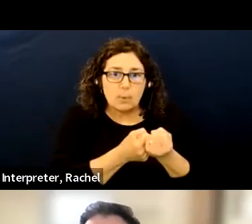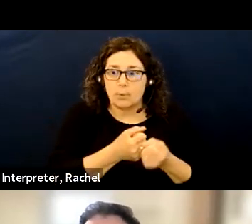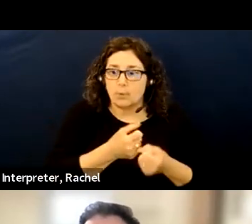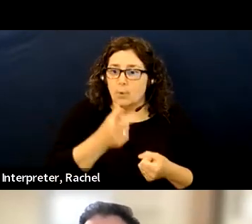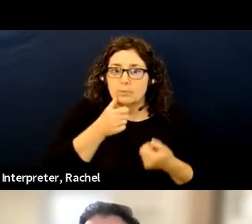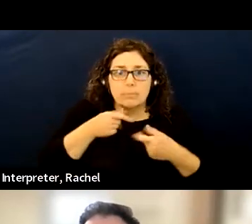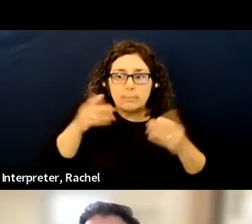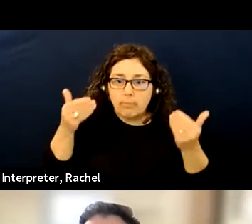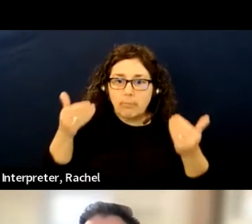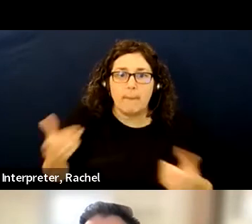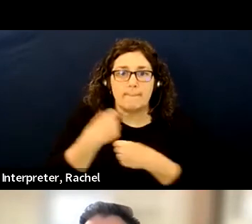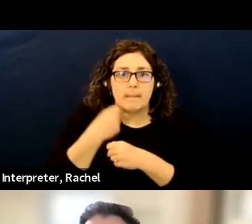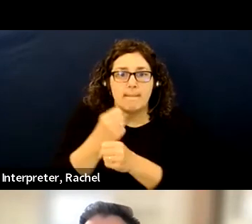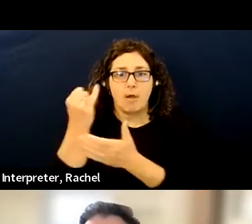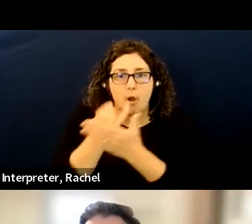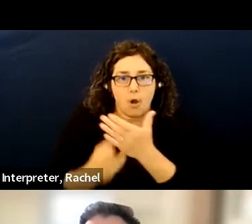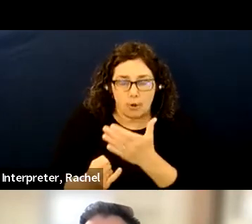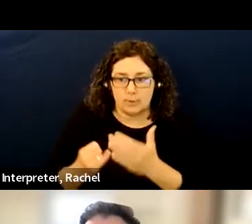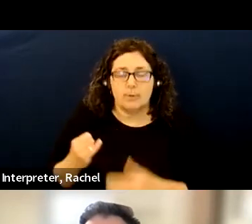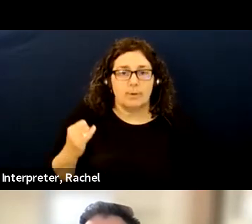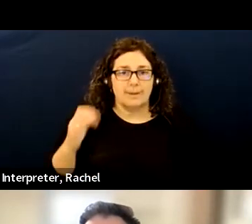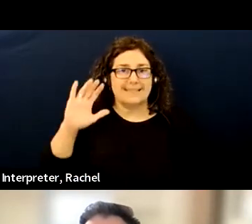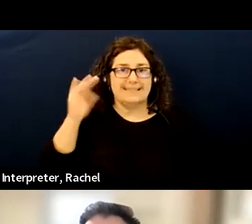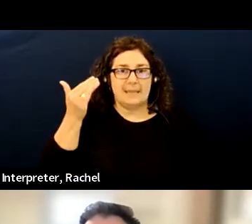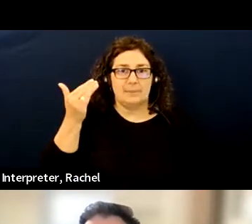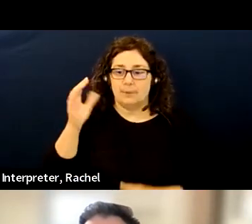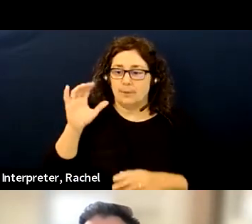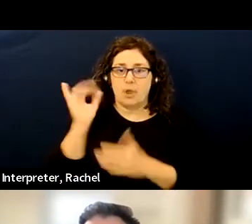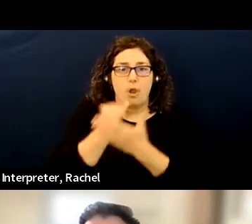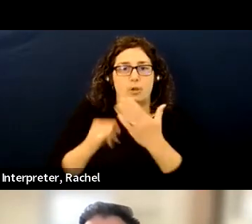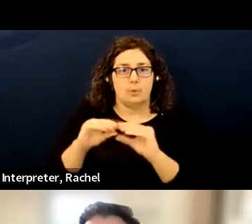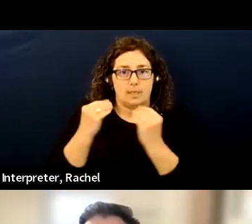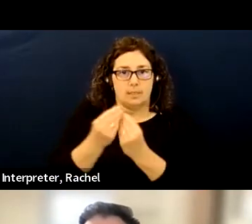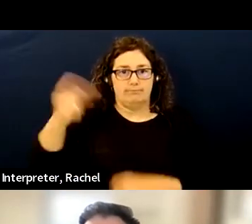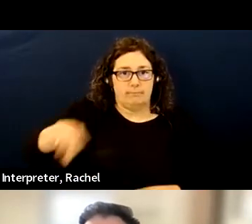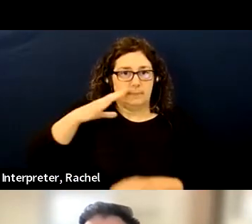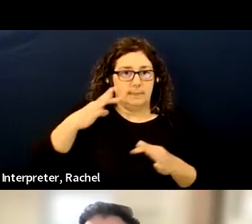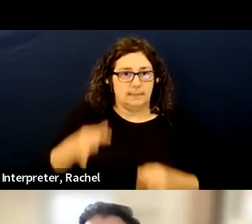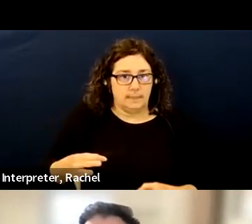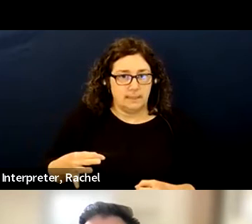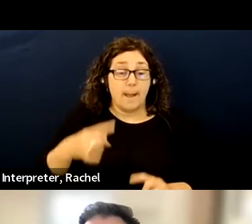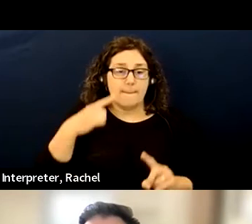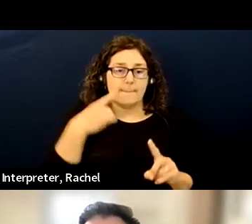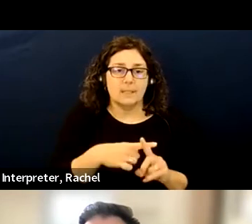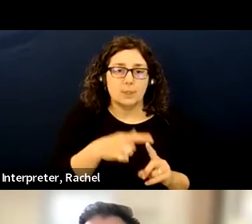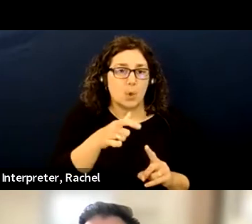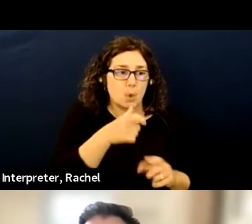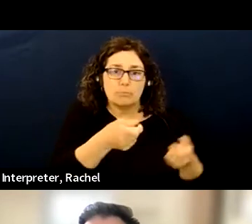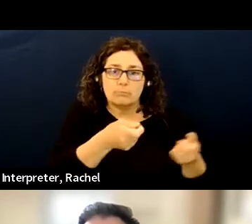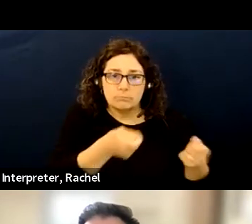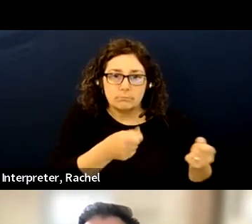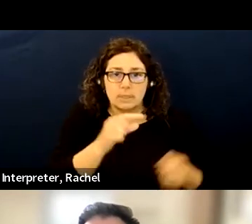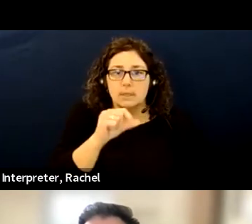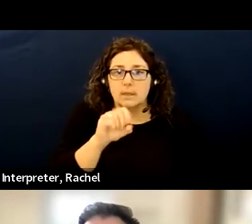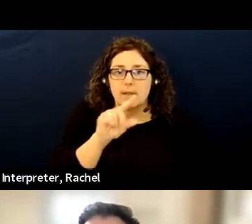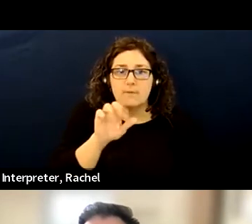that's ends up being the job of the arts organizations themselves. And then we're talking about governance. I was really interested